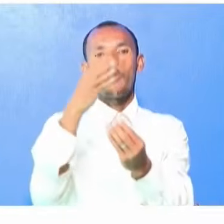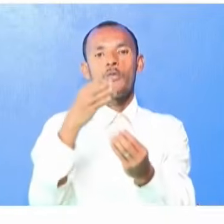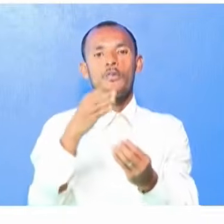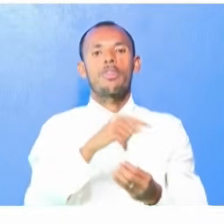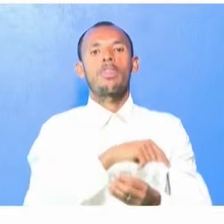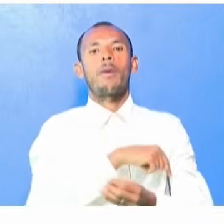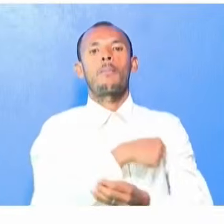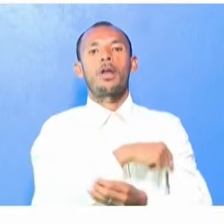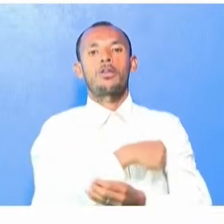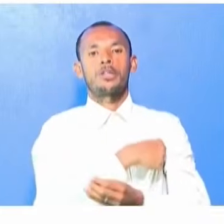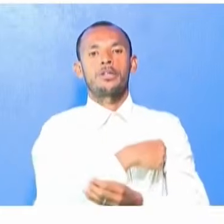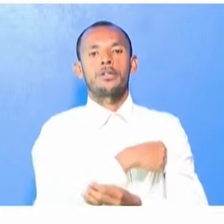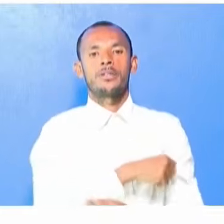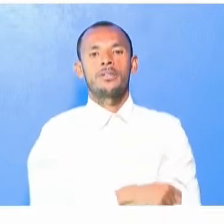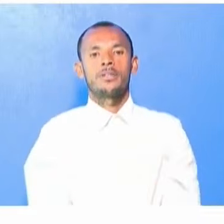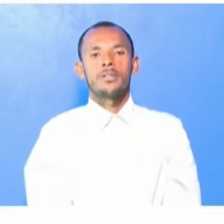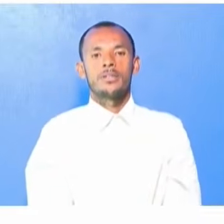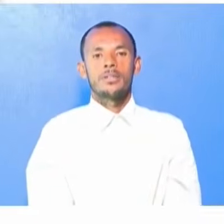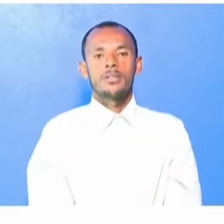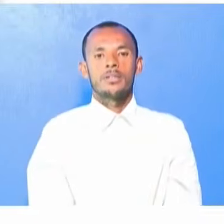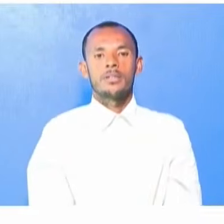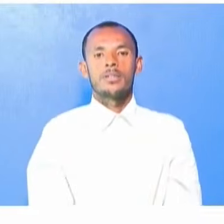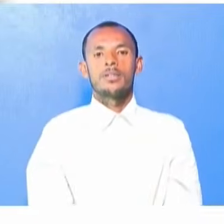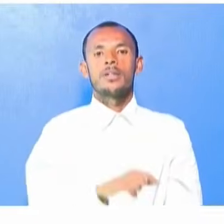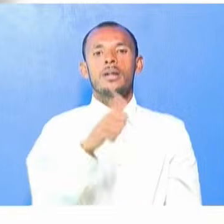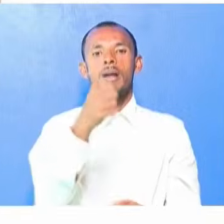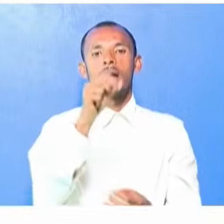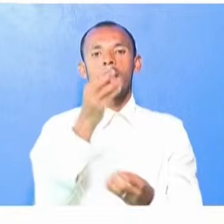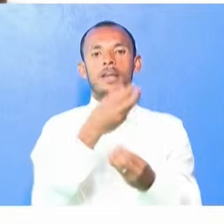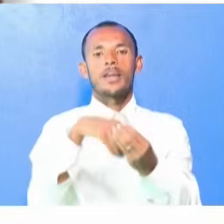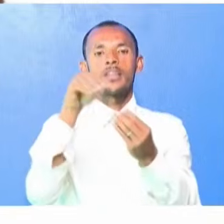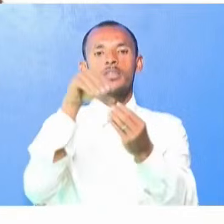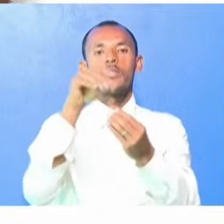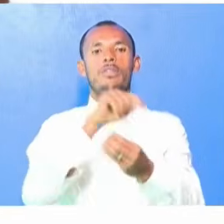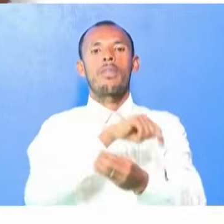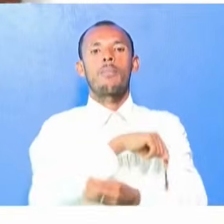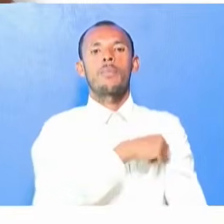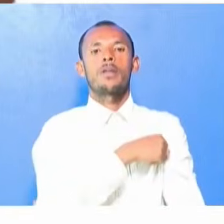temperature. An increase of temperature